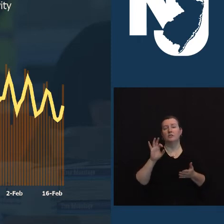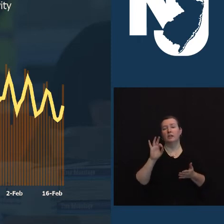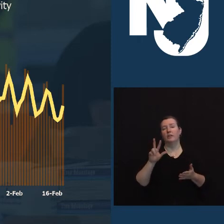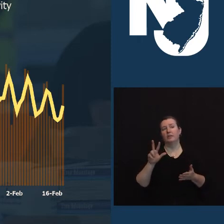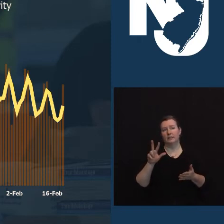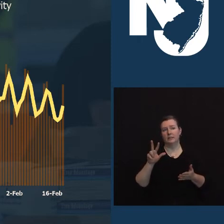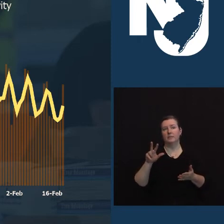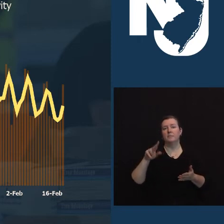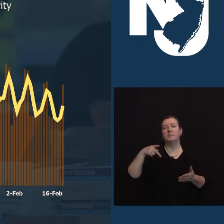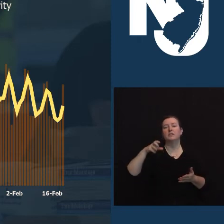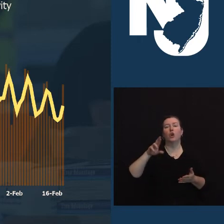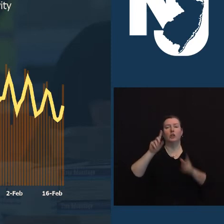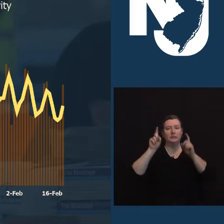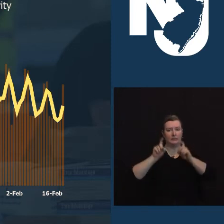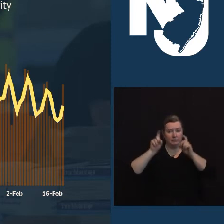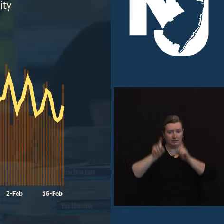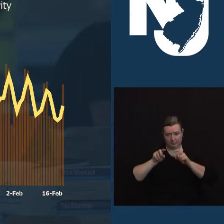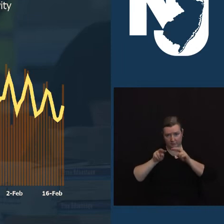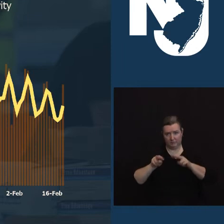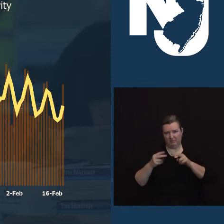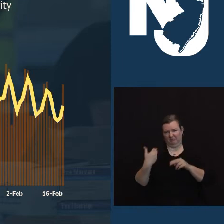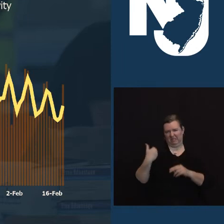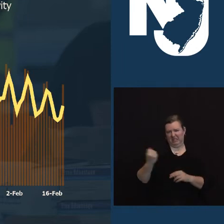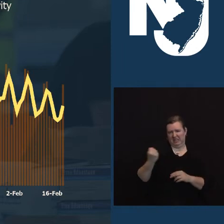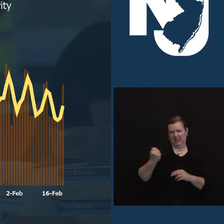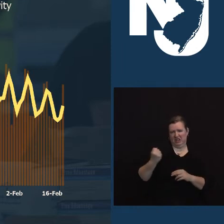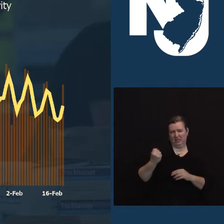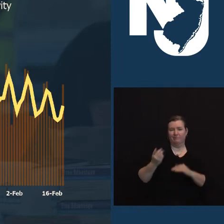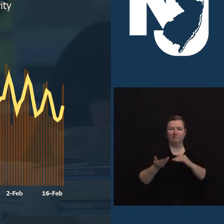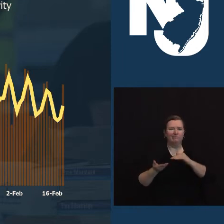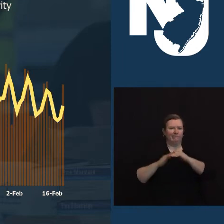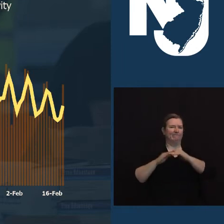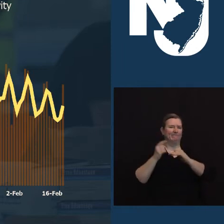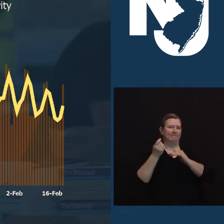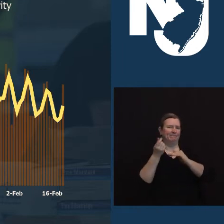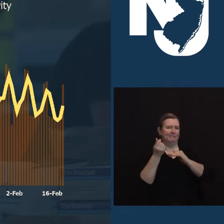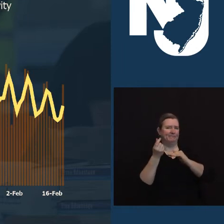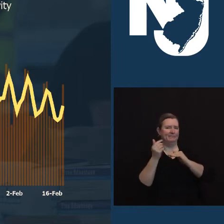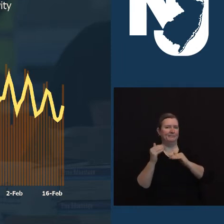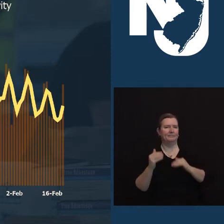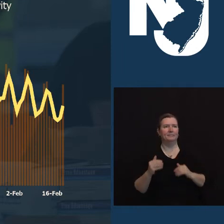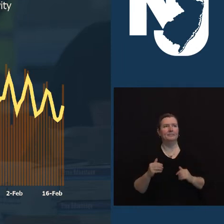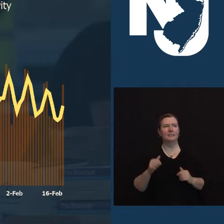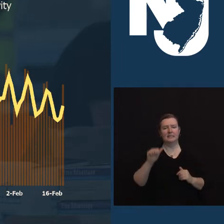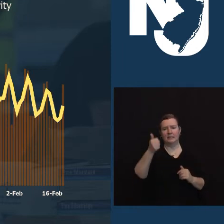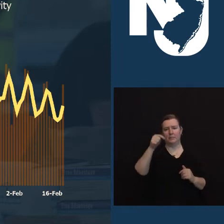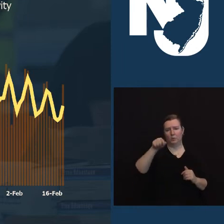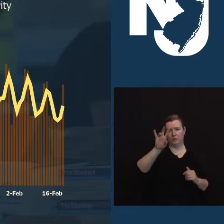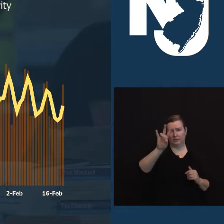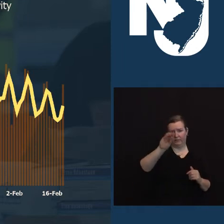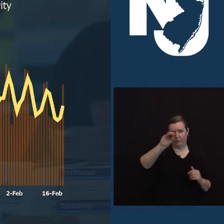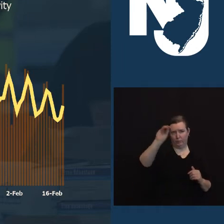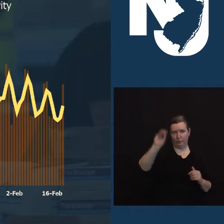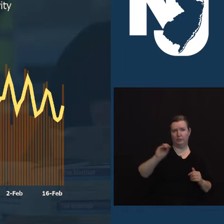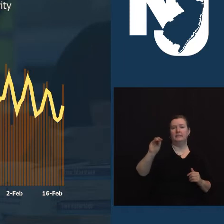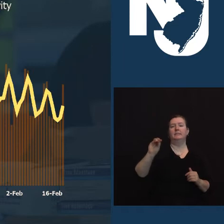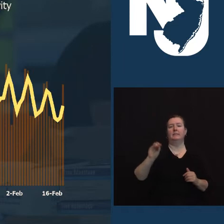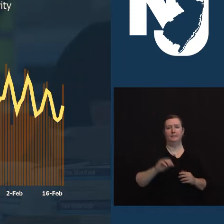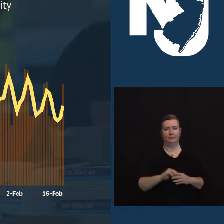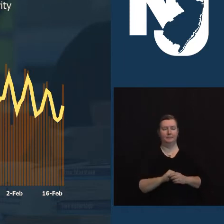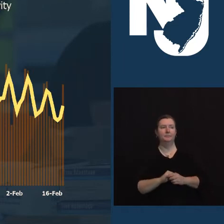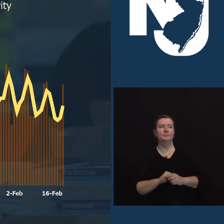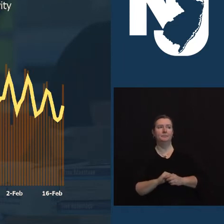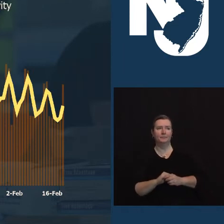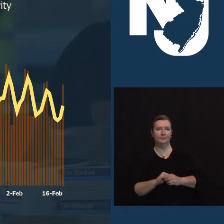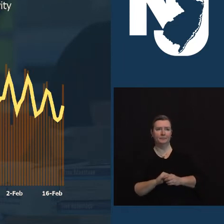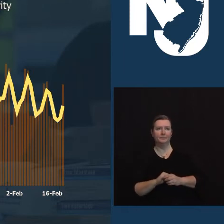not surprisingly, up 10.7%. We've said it here before. If you look at Monday through Friday, you literally can